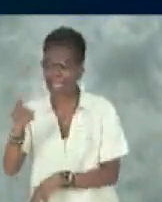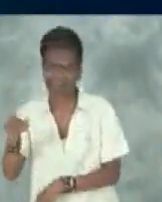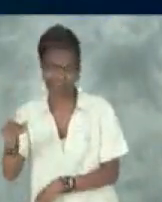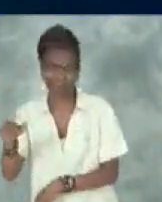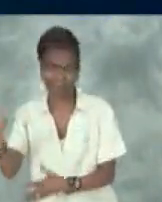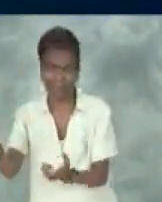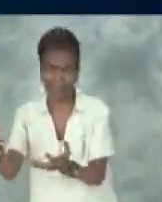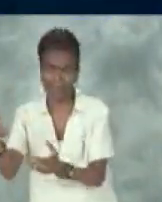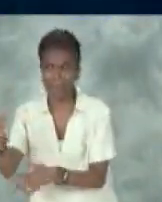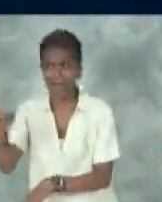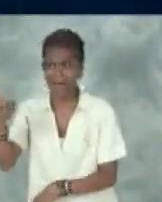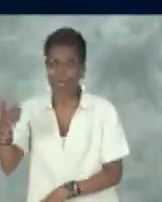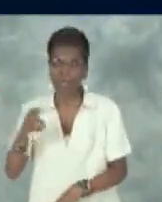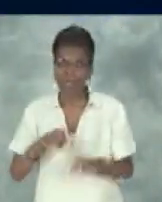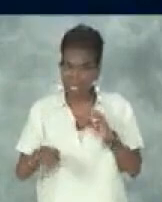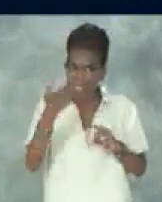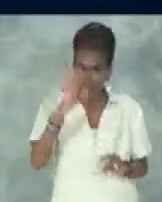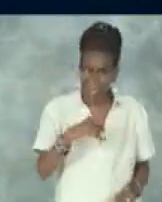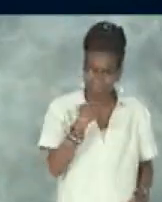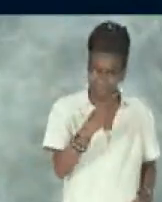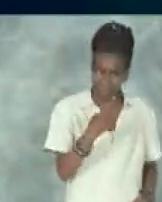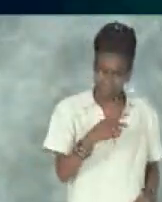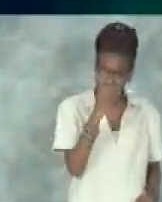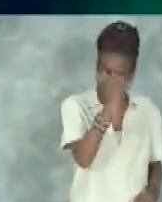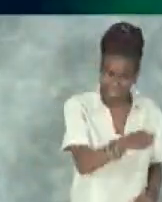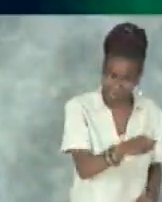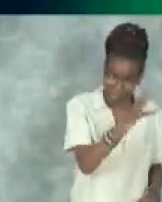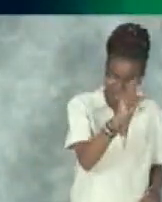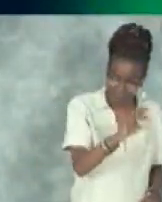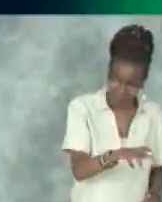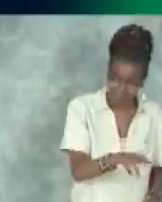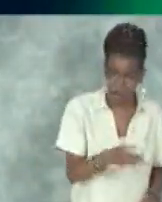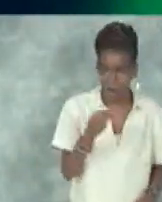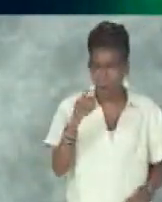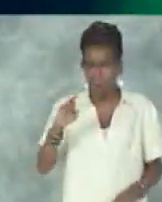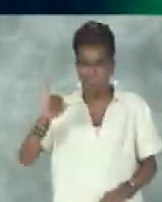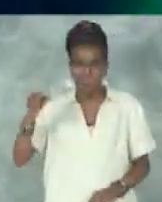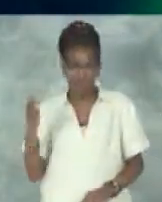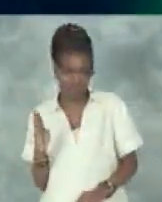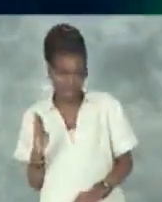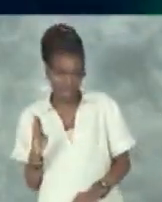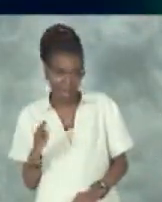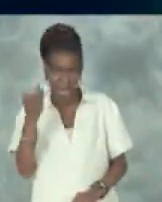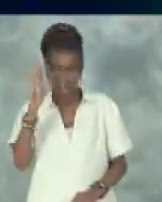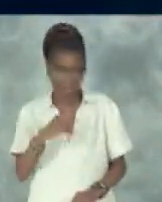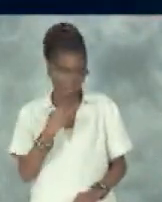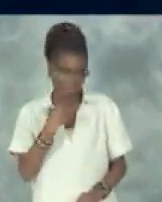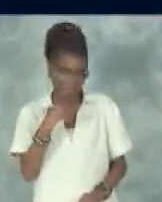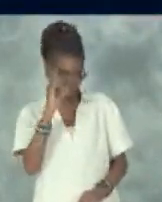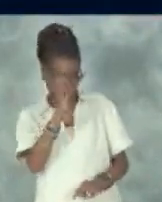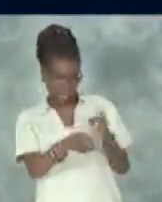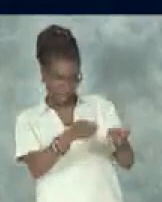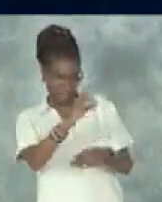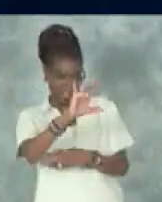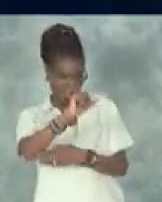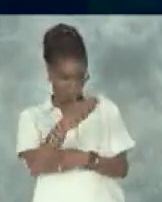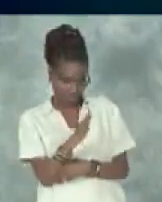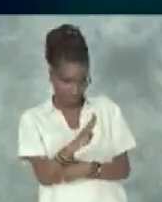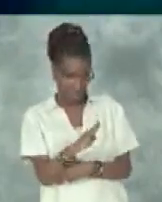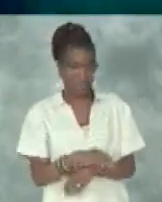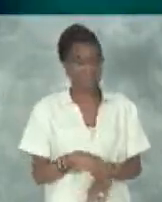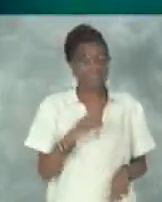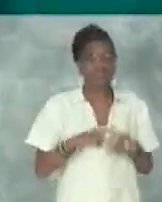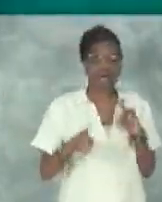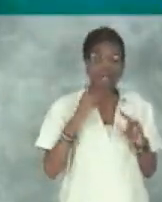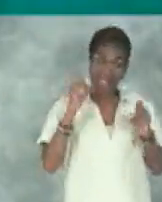you. Some of us are laying hands on jobs that God didn't tell you he was giving to you. Now, God is